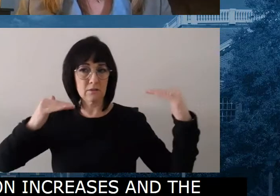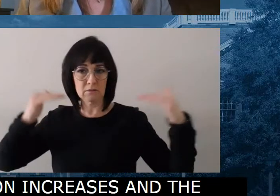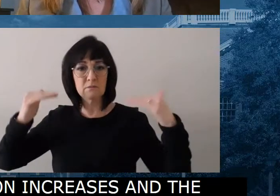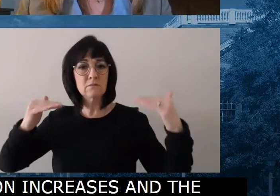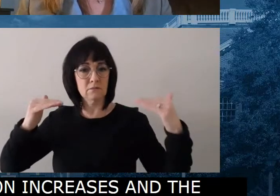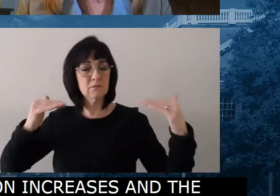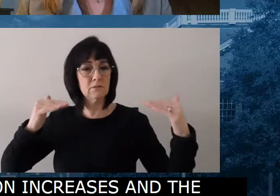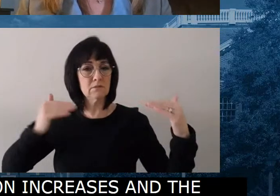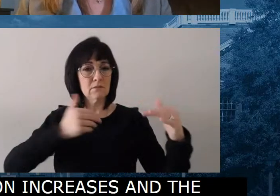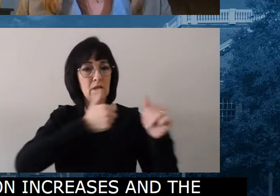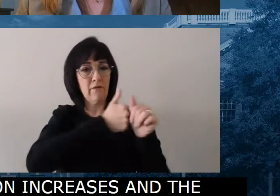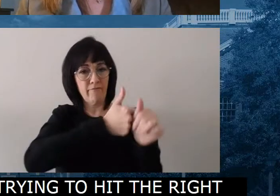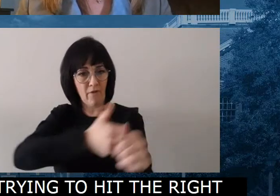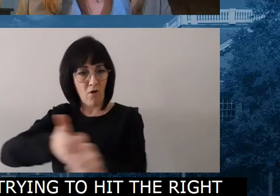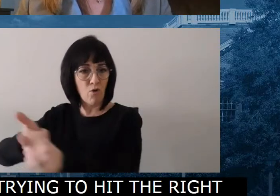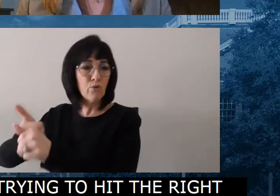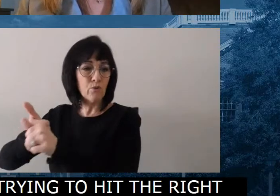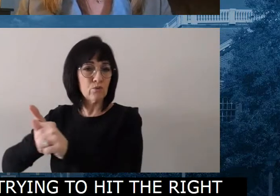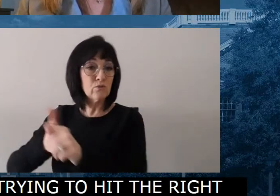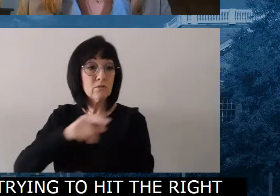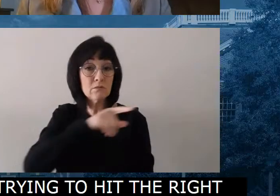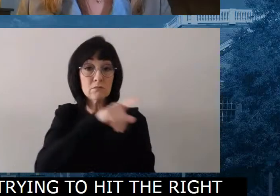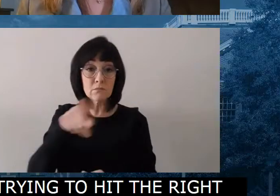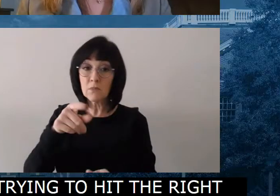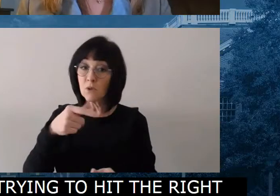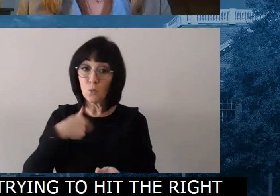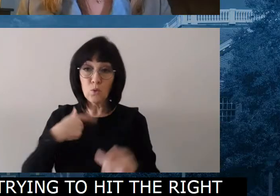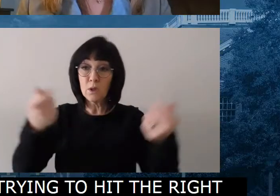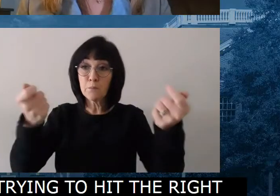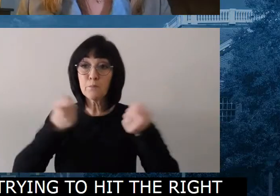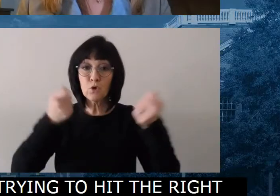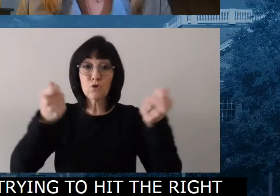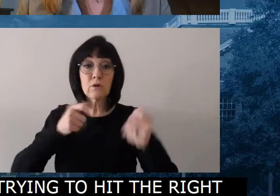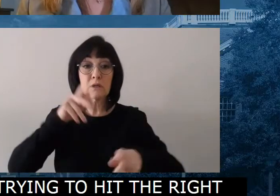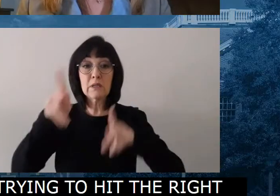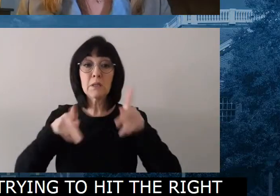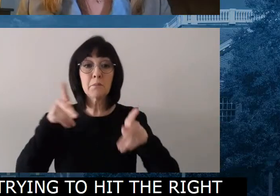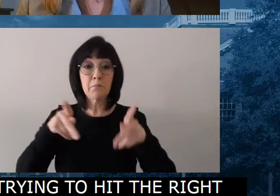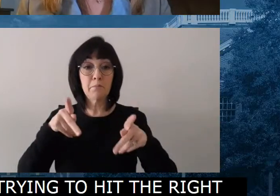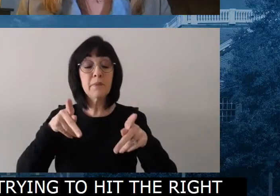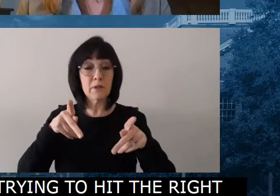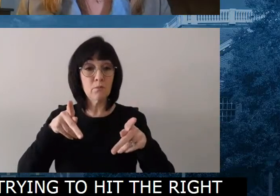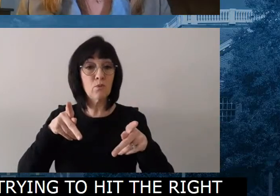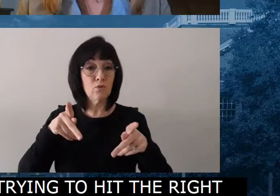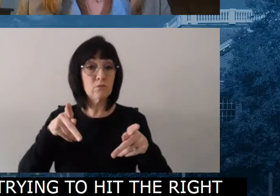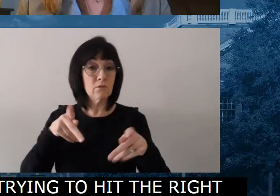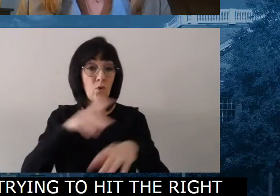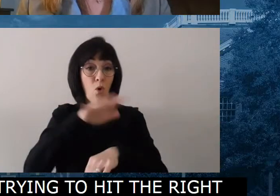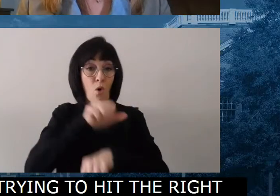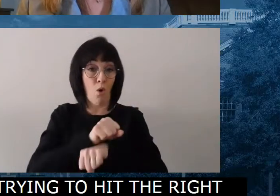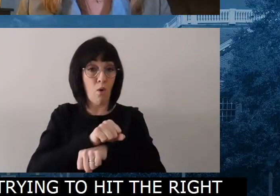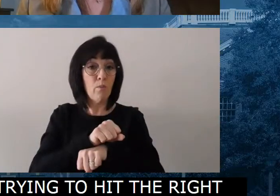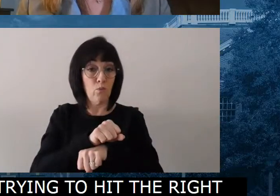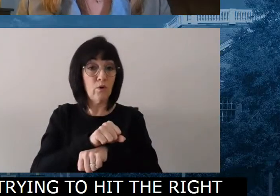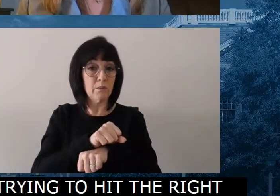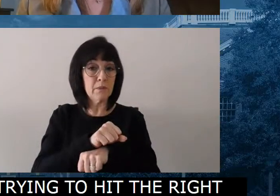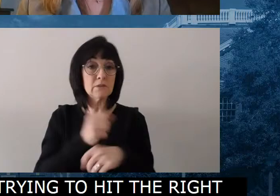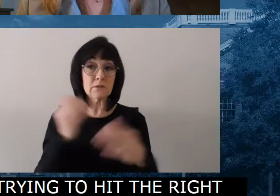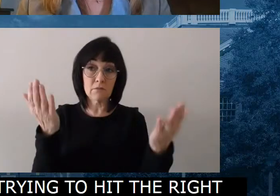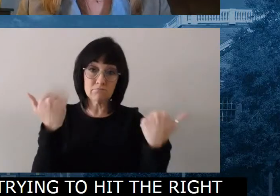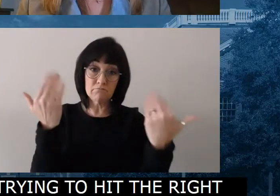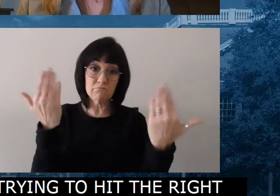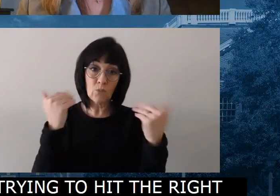put appointments out there or invitations for appointments out there and solicit responses. And